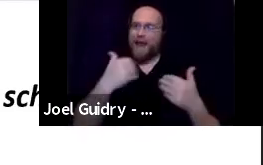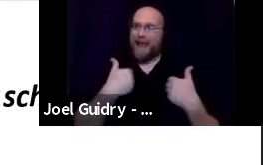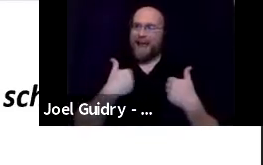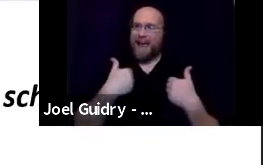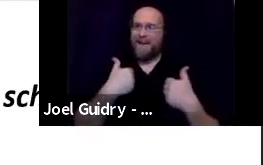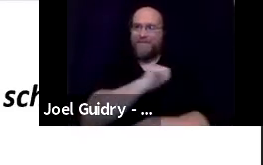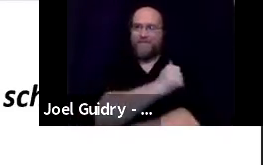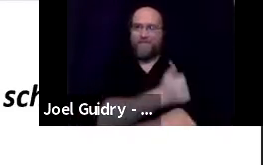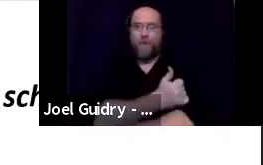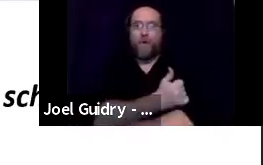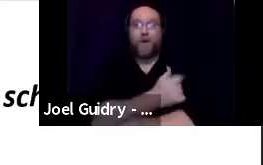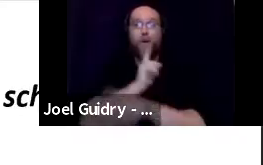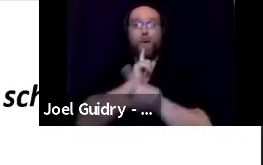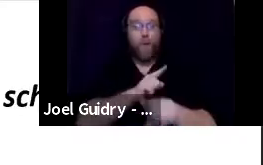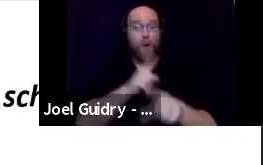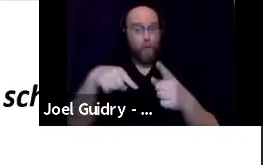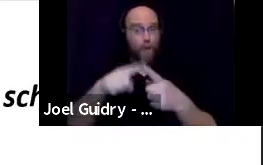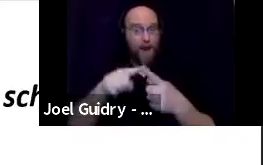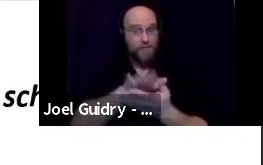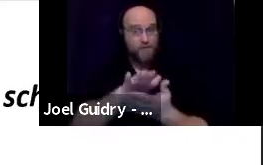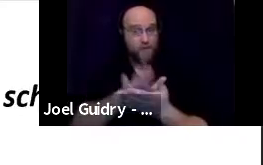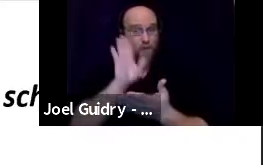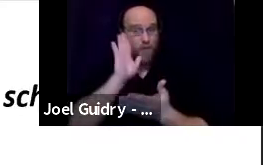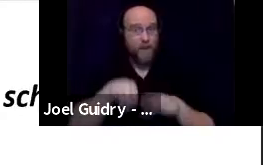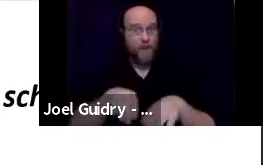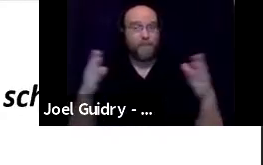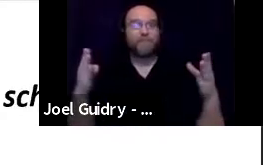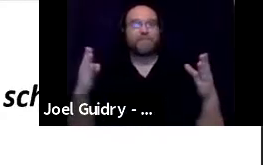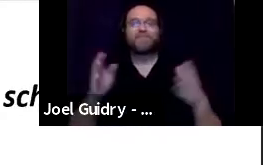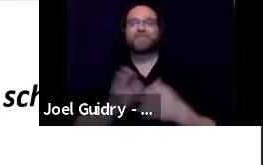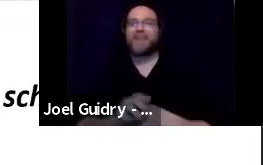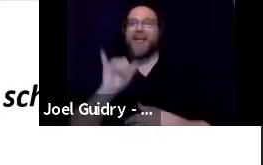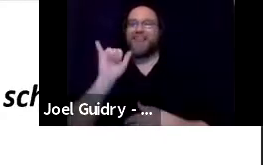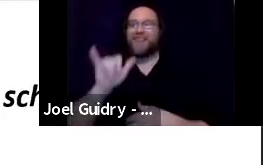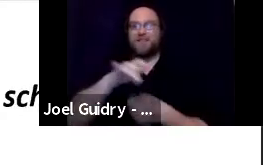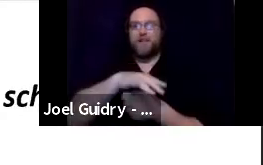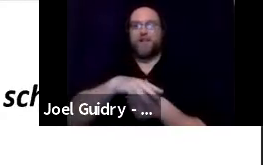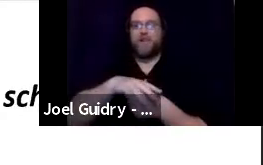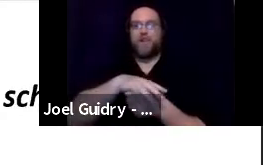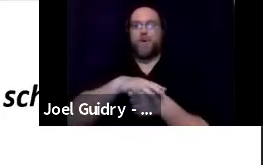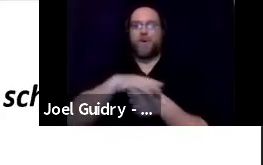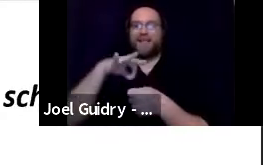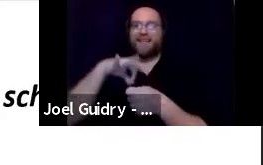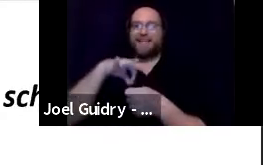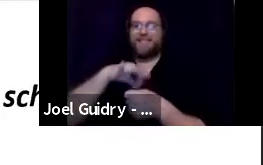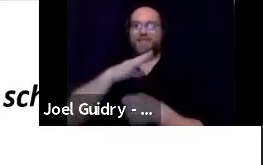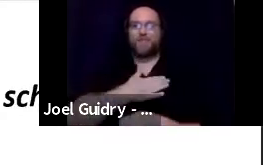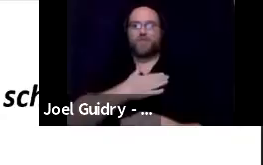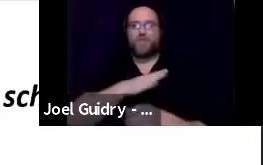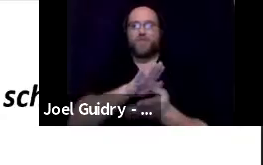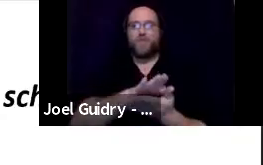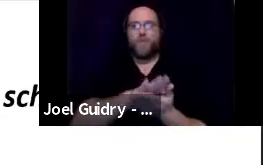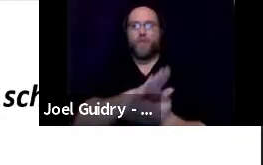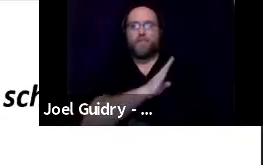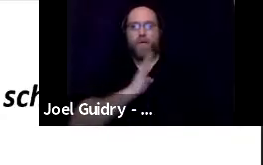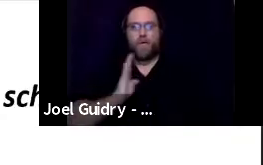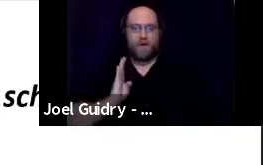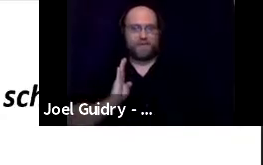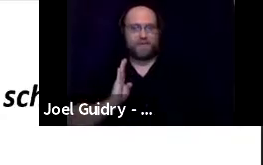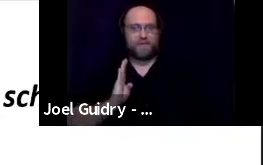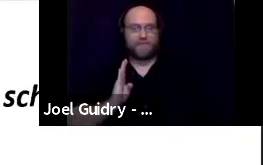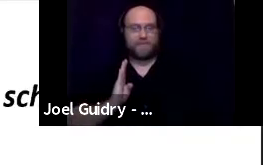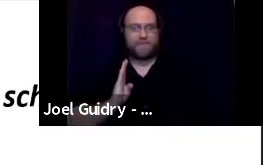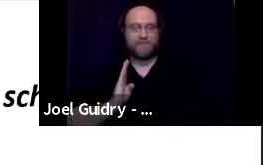when a school will reopen? That's the locally elected school board. And the locally elected school board is not